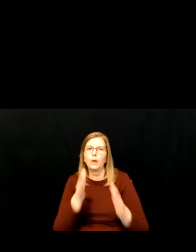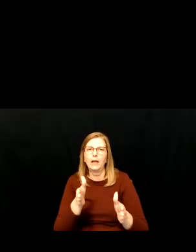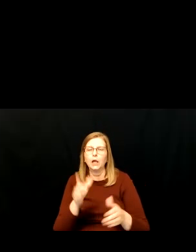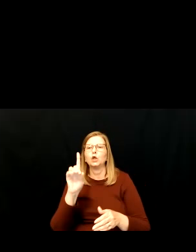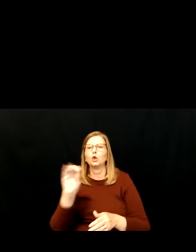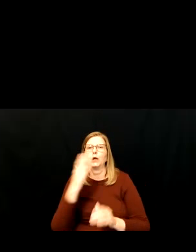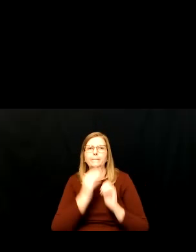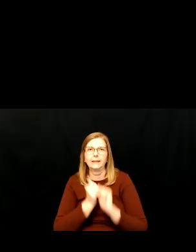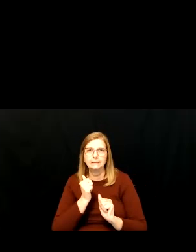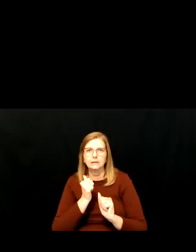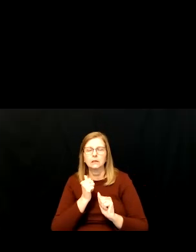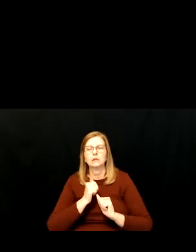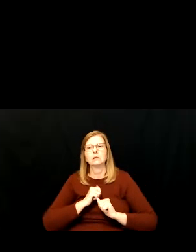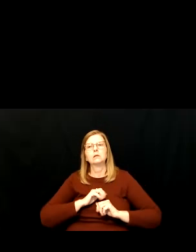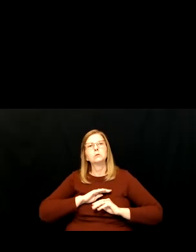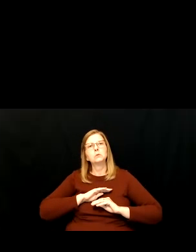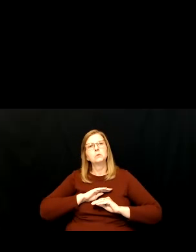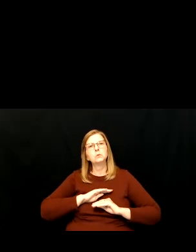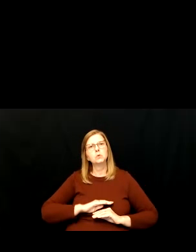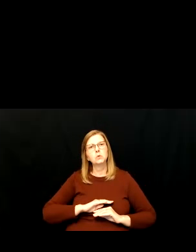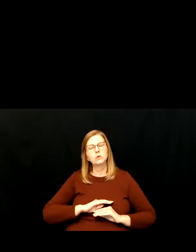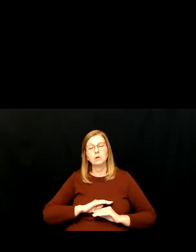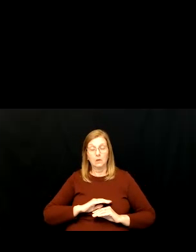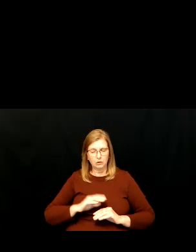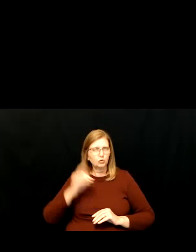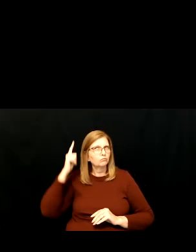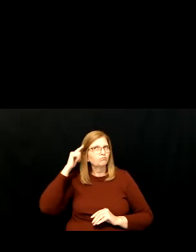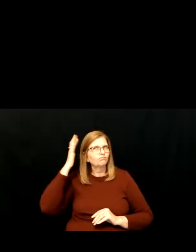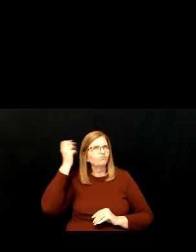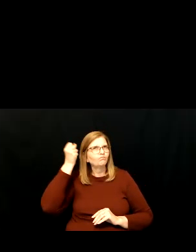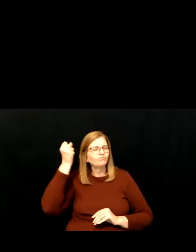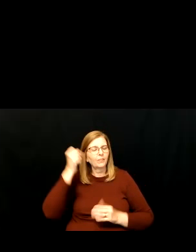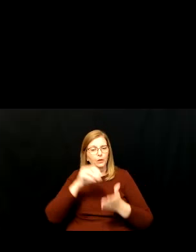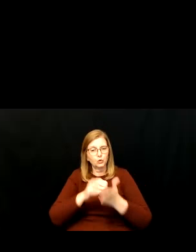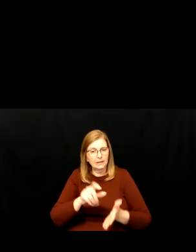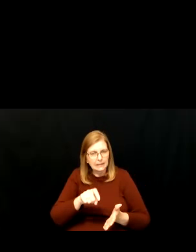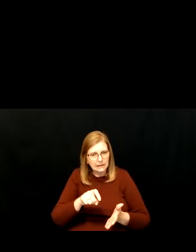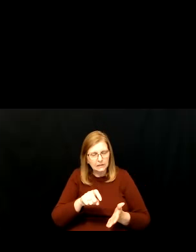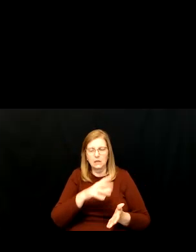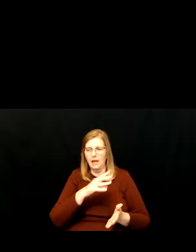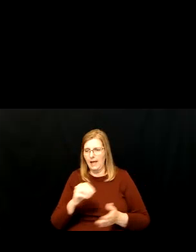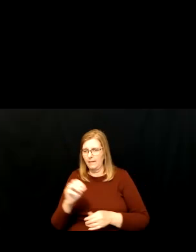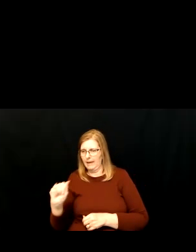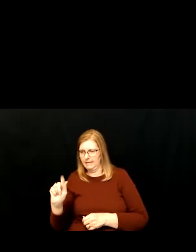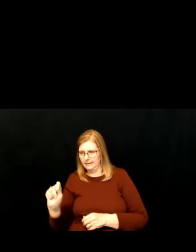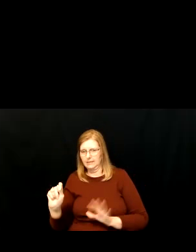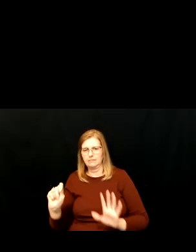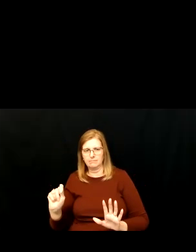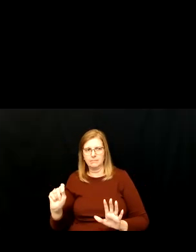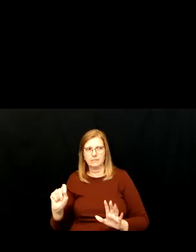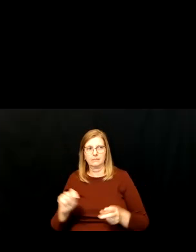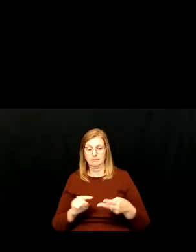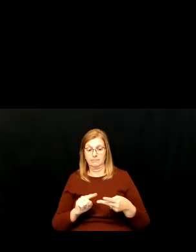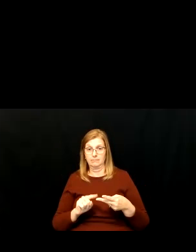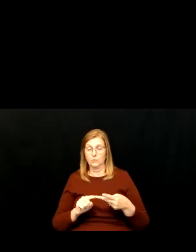best and make sure that we keep the student's needs in mind, and then the use of AT. And then the second one is, remember,